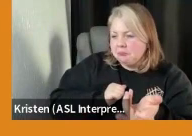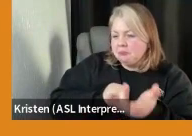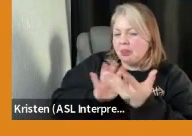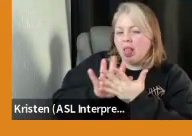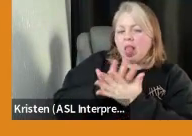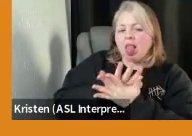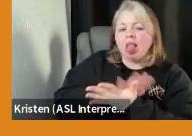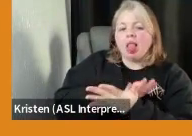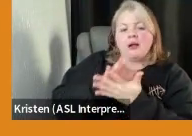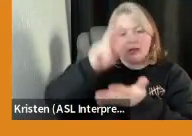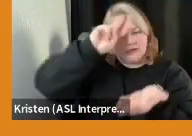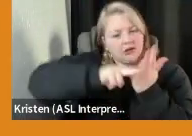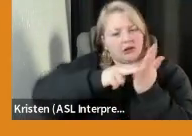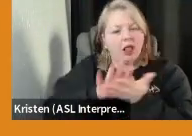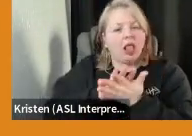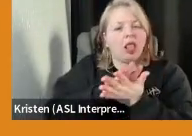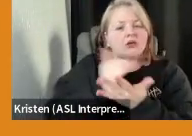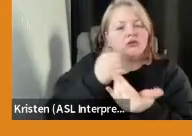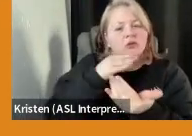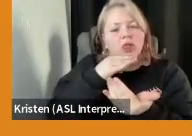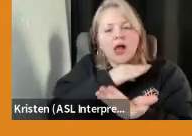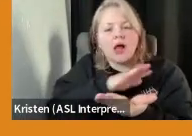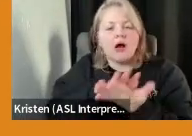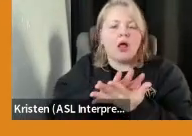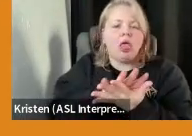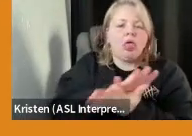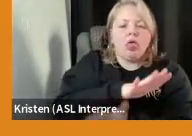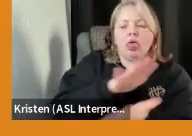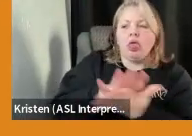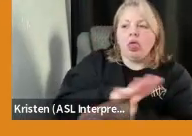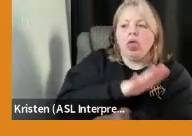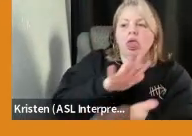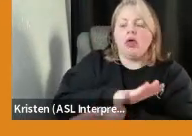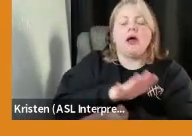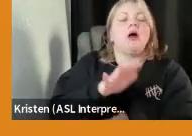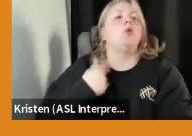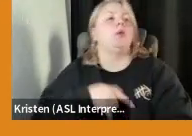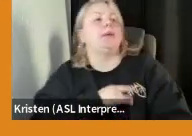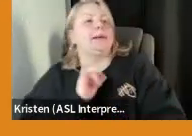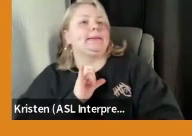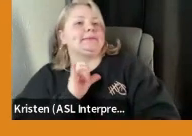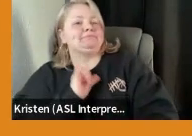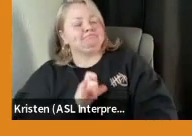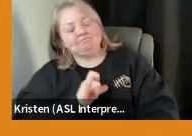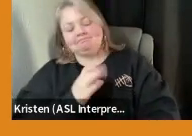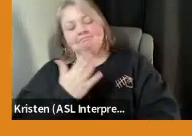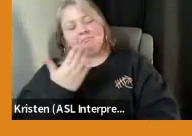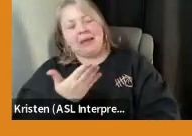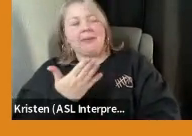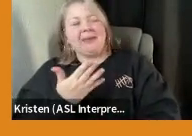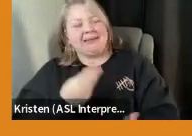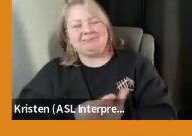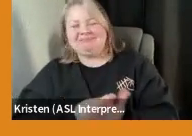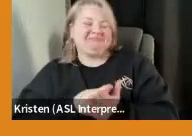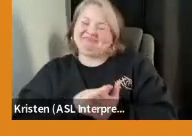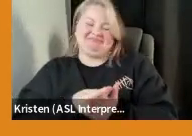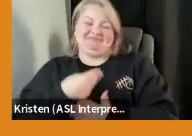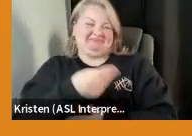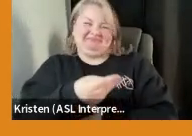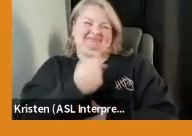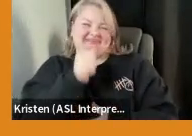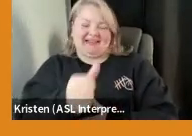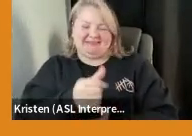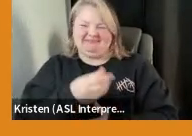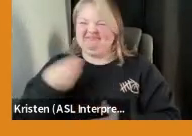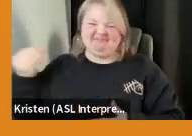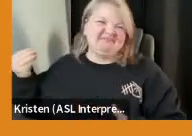deceptive, that could be a concern. Okay. And just a couple of more questions in the